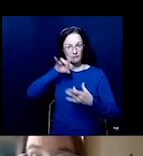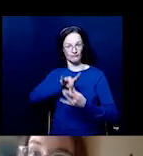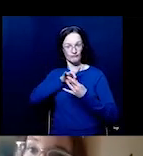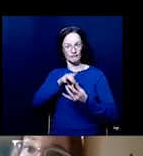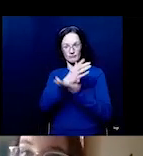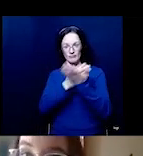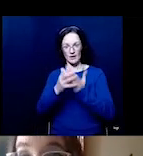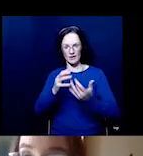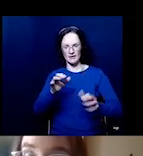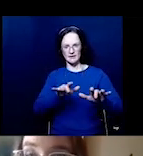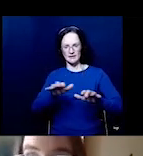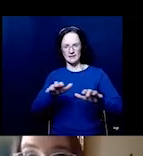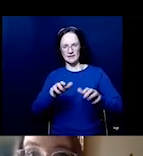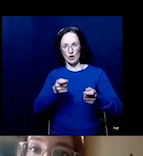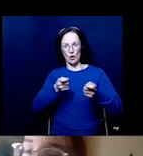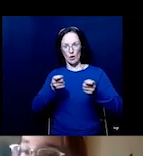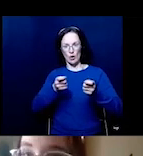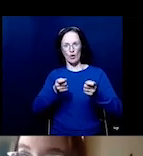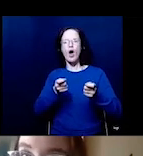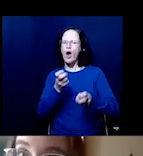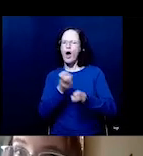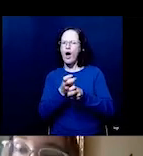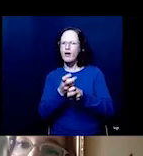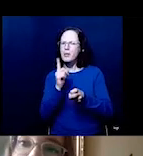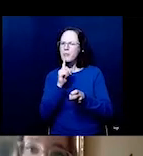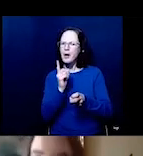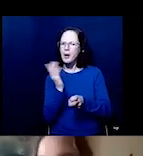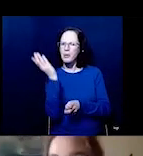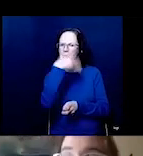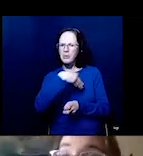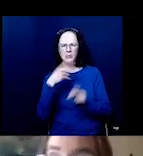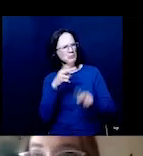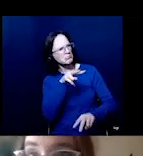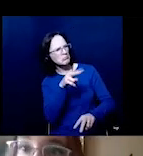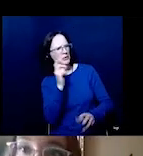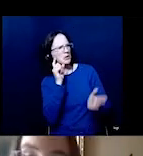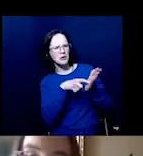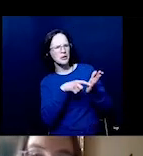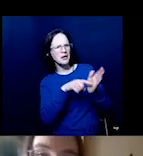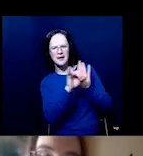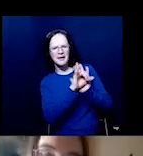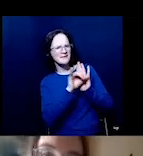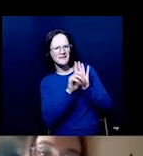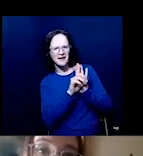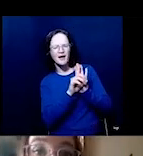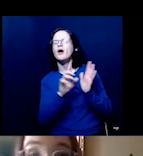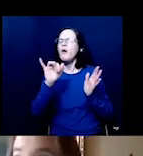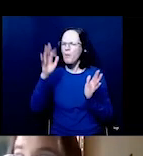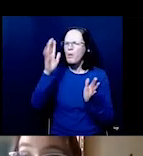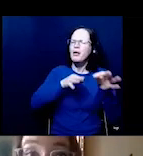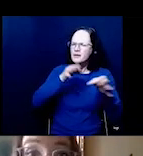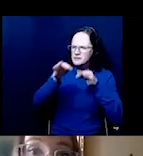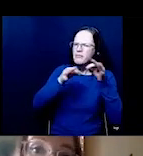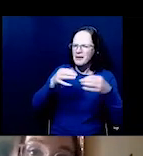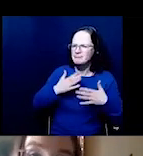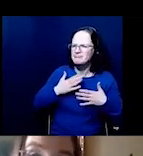none of my disabilities are that visible. So that's why I say I have an invisible disability, and I'm going to talk about that a little bit. I'm currently